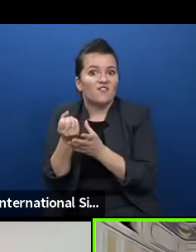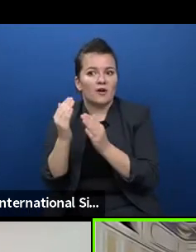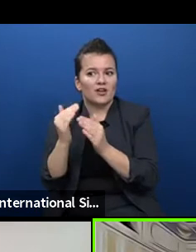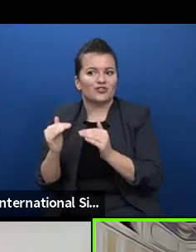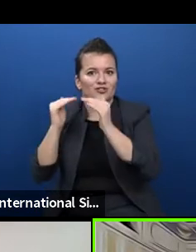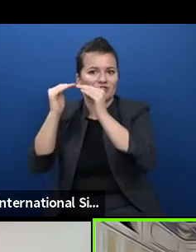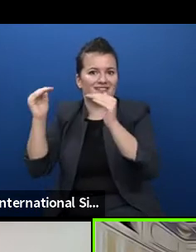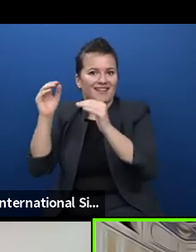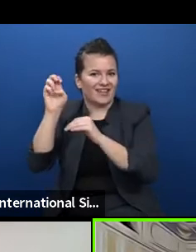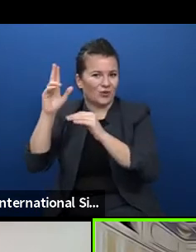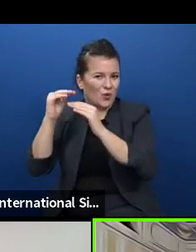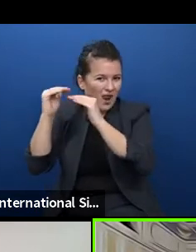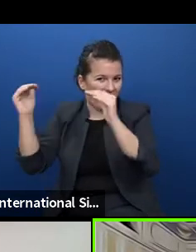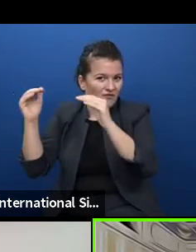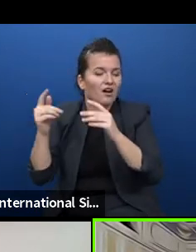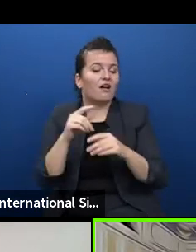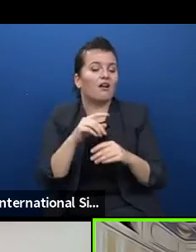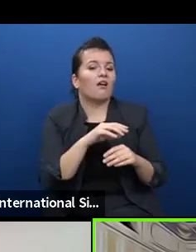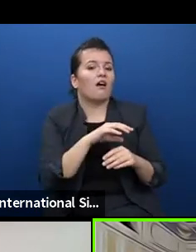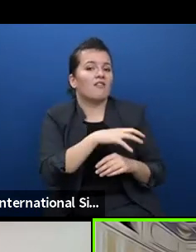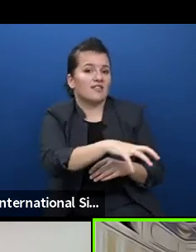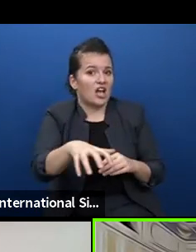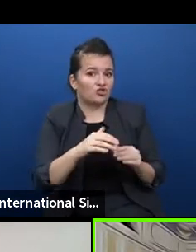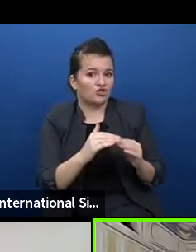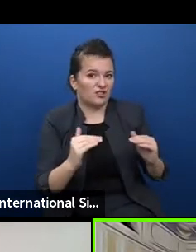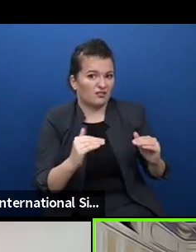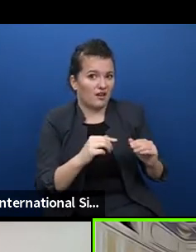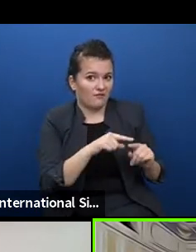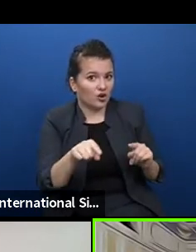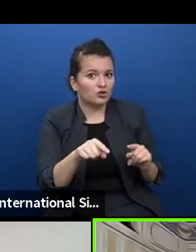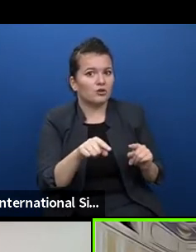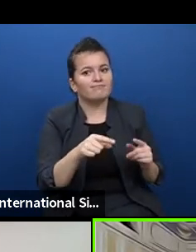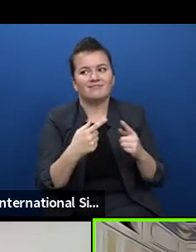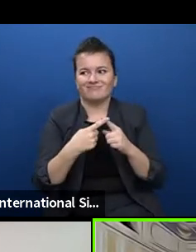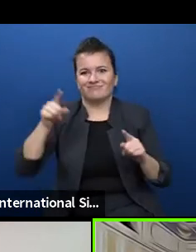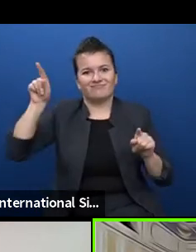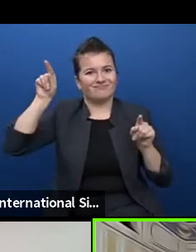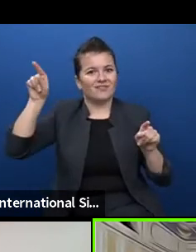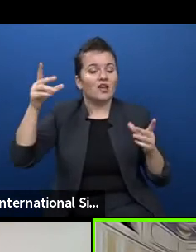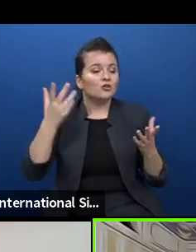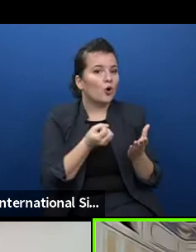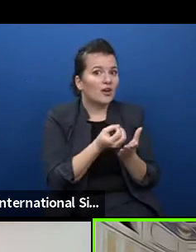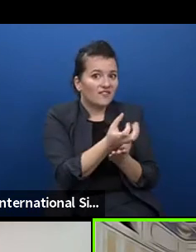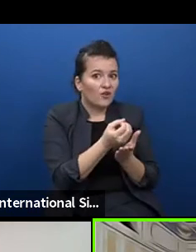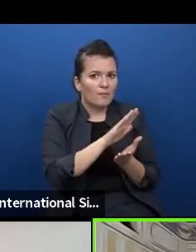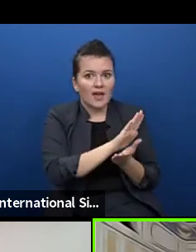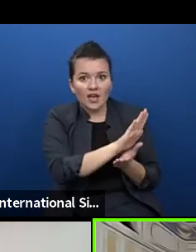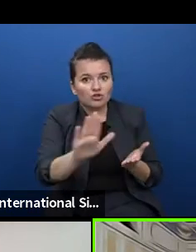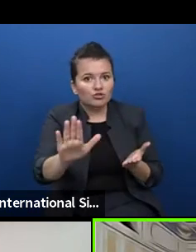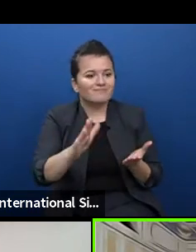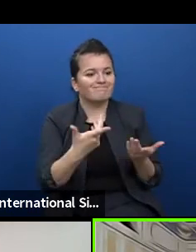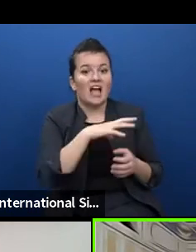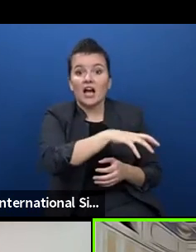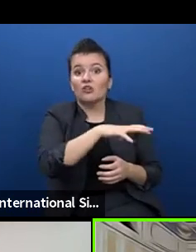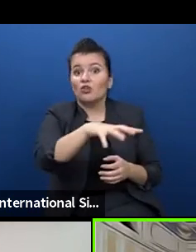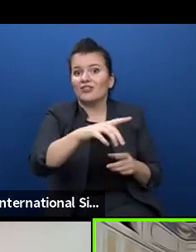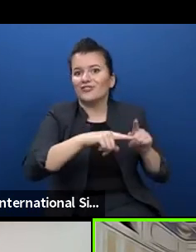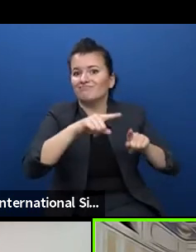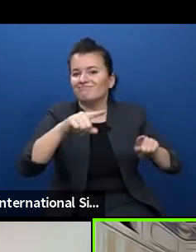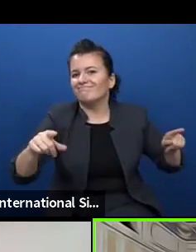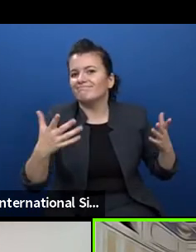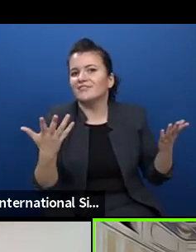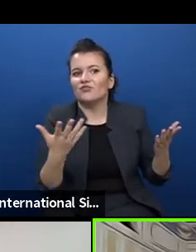obviously availability of data at national level is different in each country, and there are